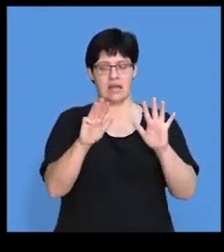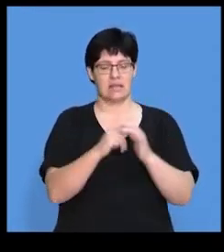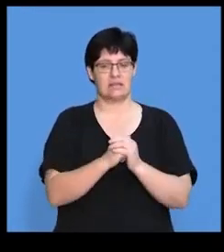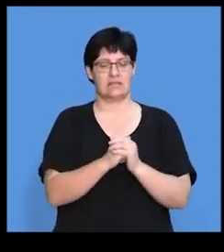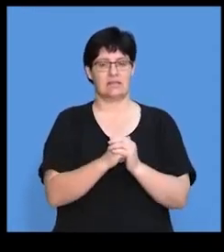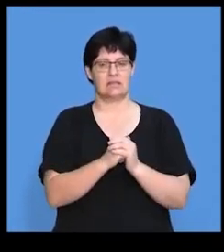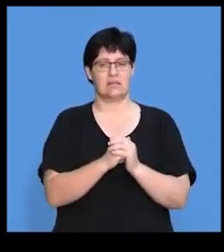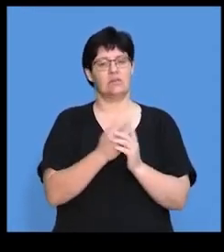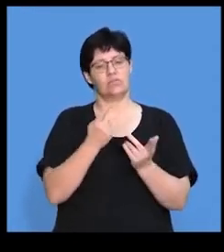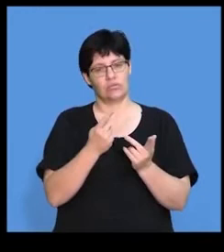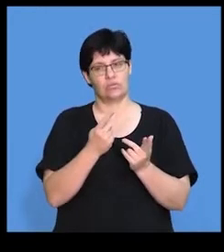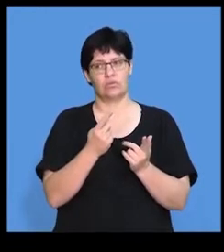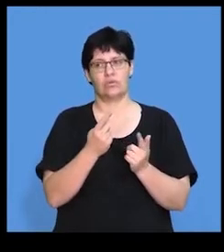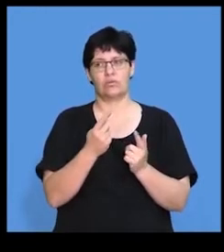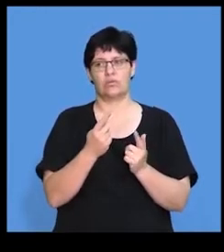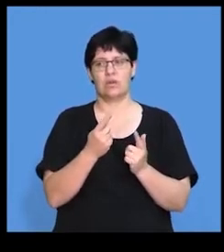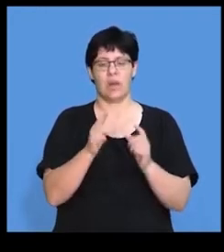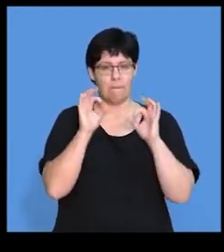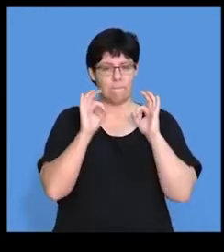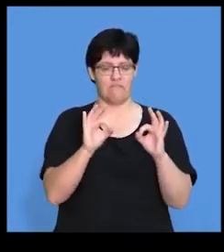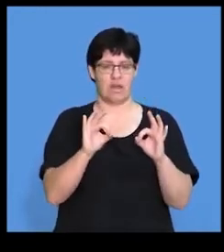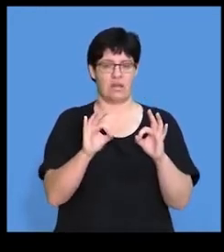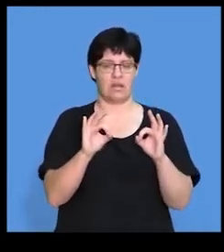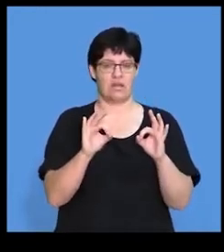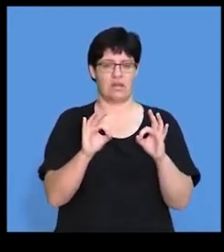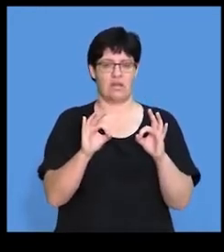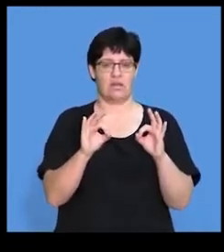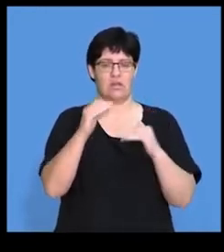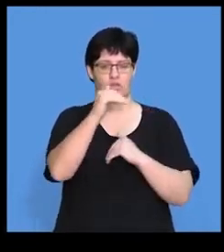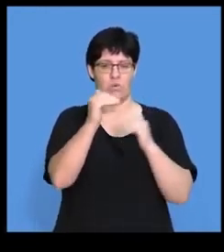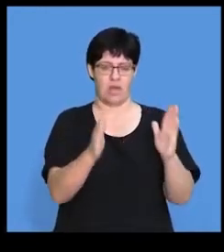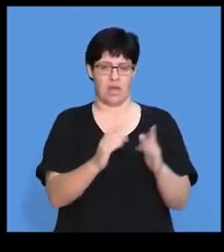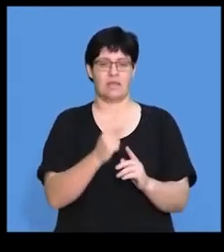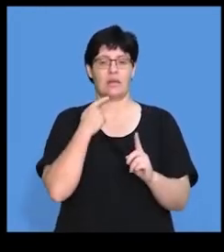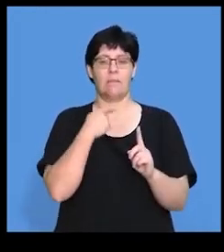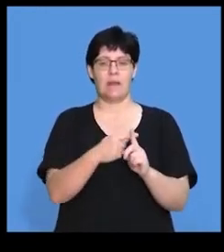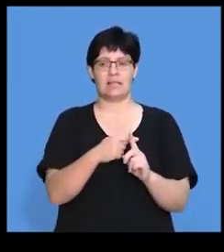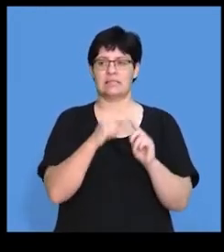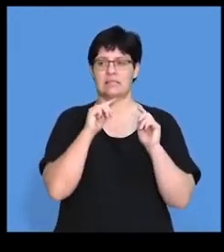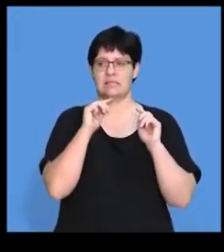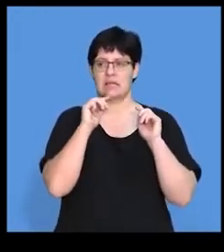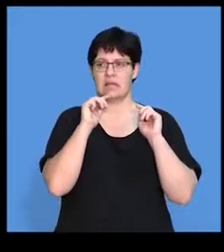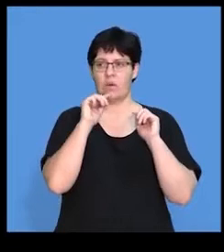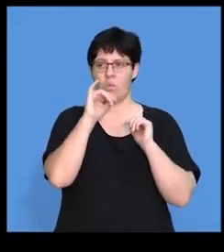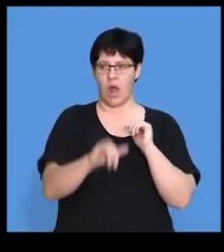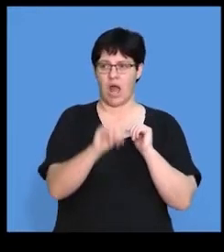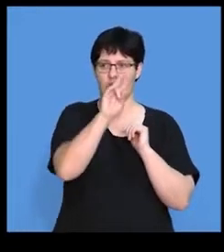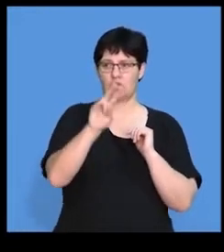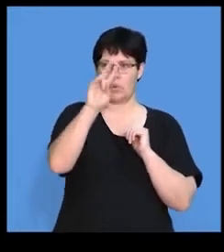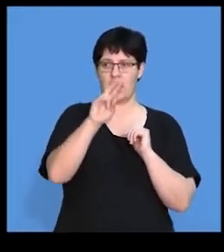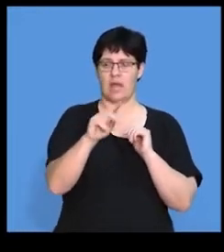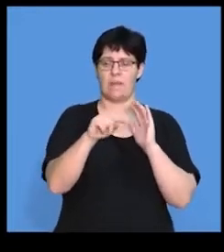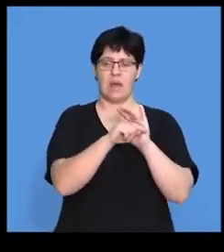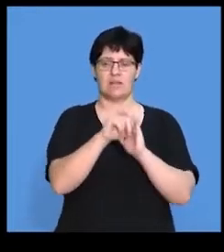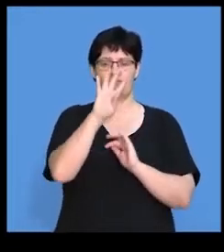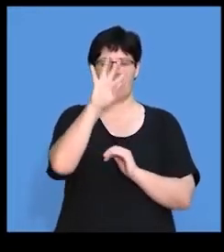it into a trinomial, that's a perfect square. Then we have plus y squared minus 4y. And the constant we need to add to